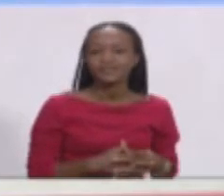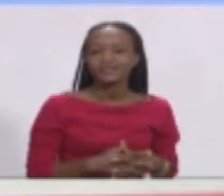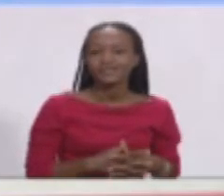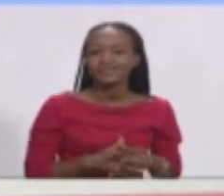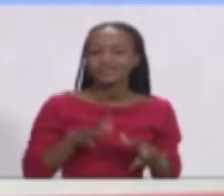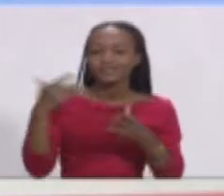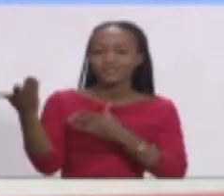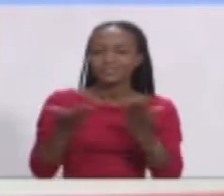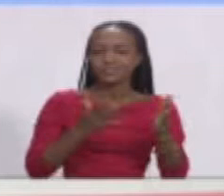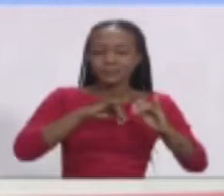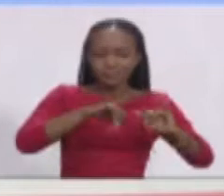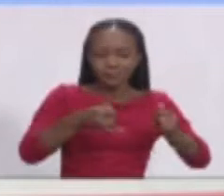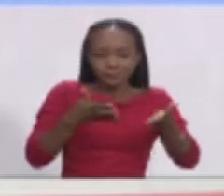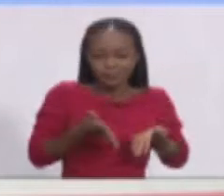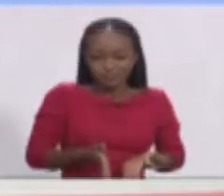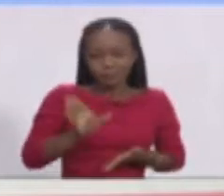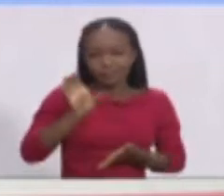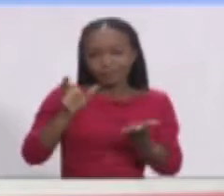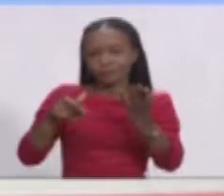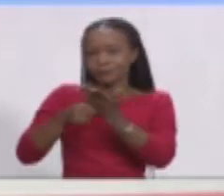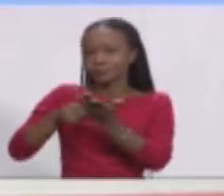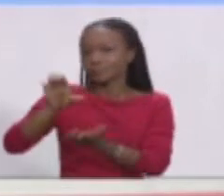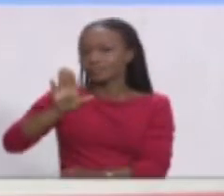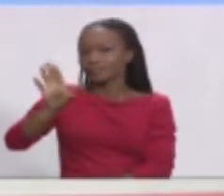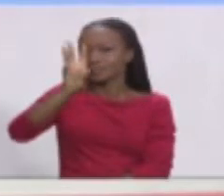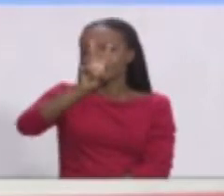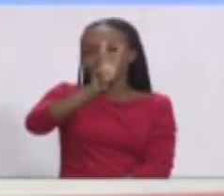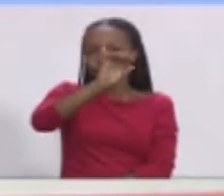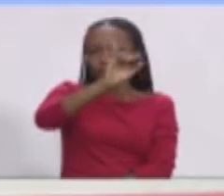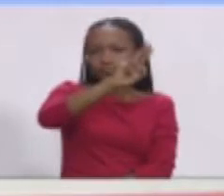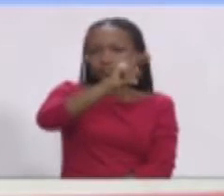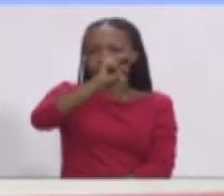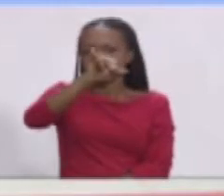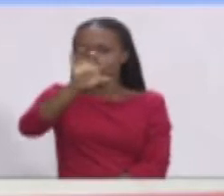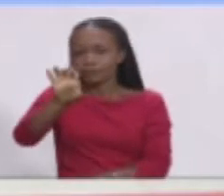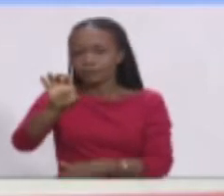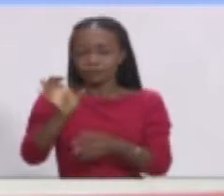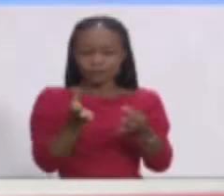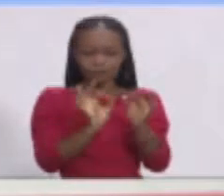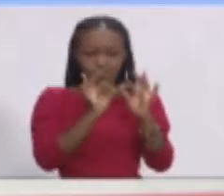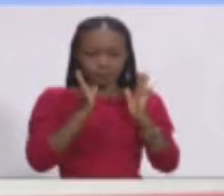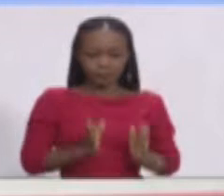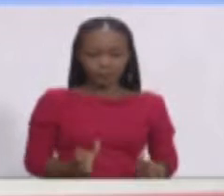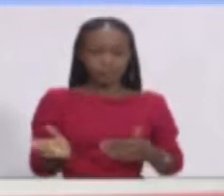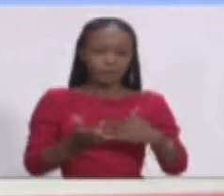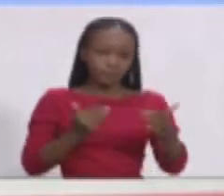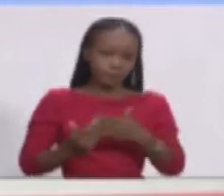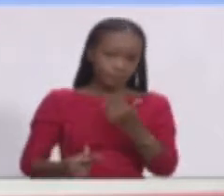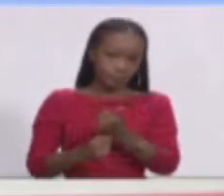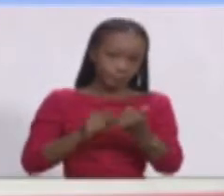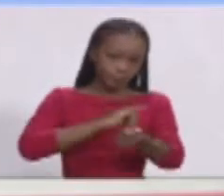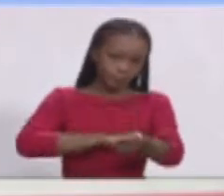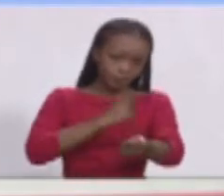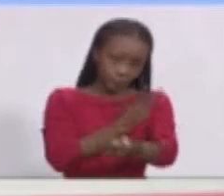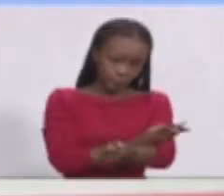All right, welcome to the broadcast. My name is Winnie Lubembe. Our sign anchor tonight is Joyce Wairimo. Now, Kenya has recorded